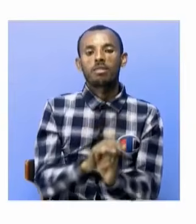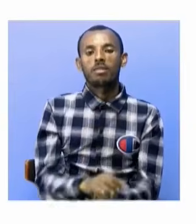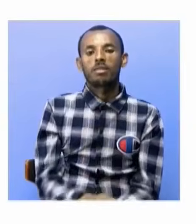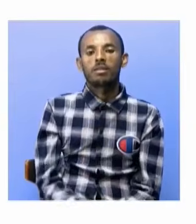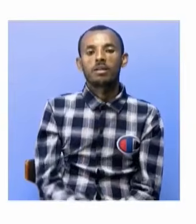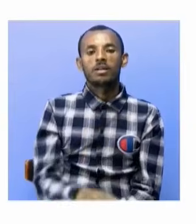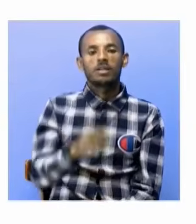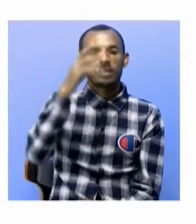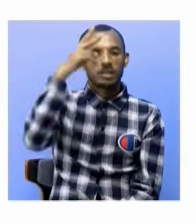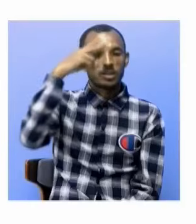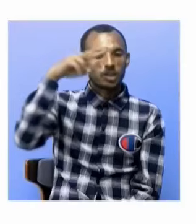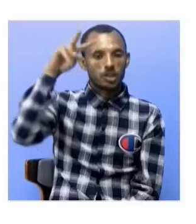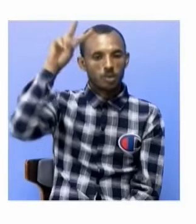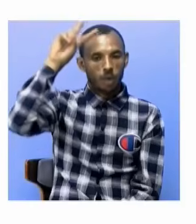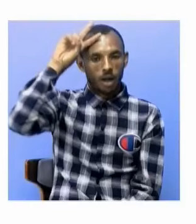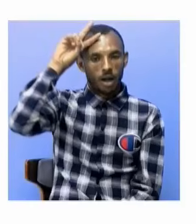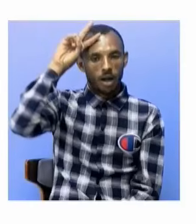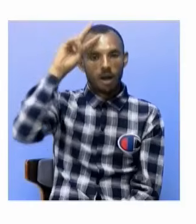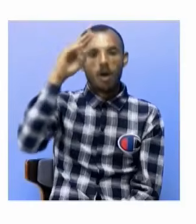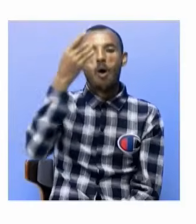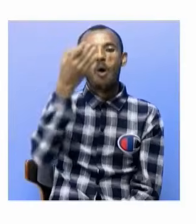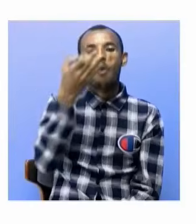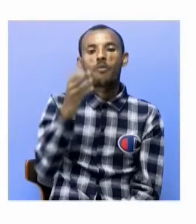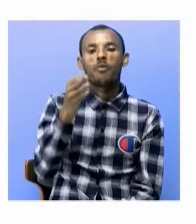the square of